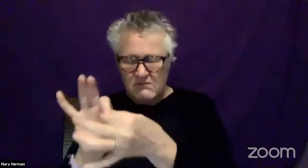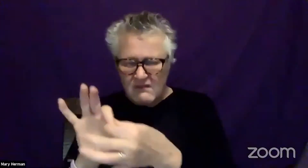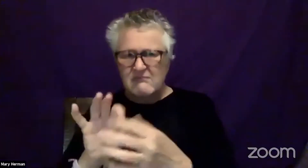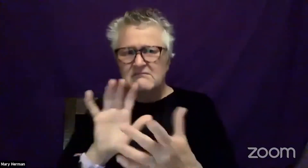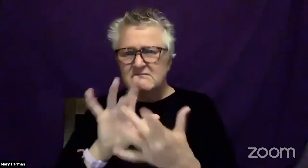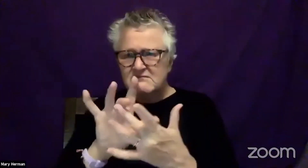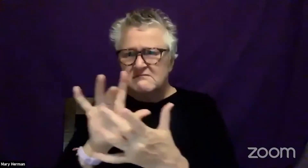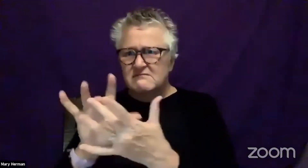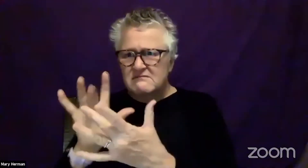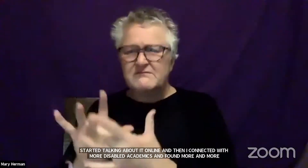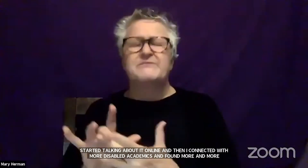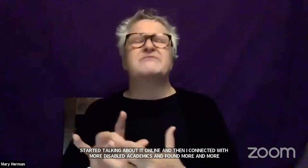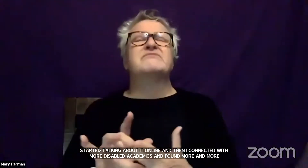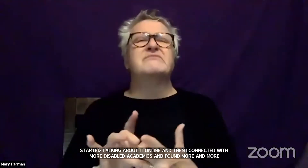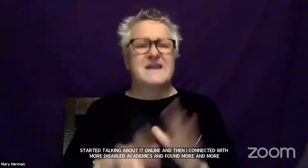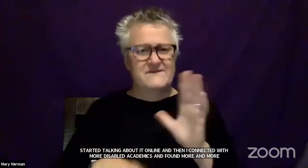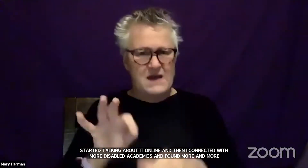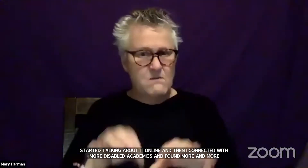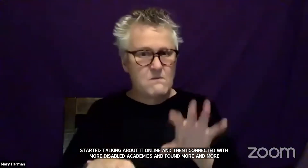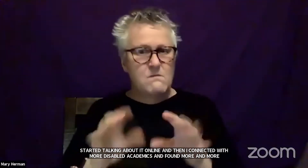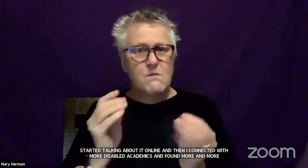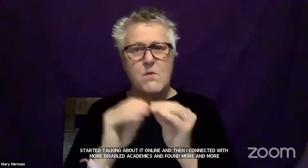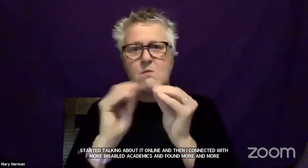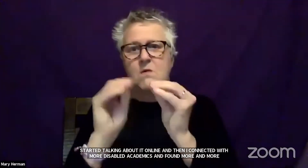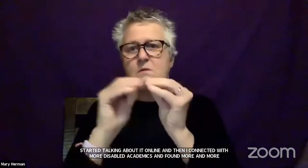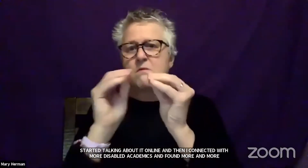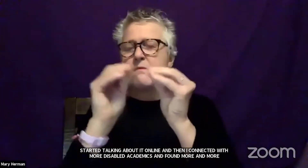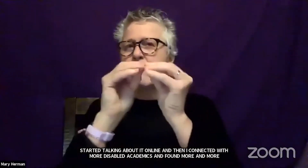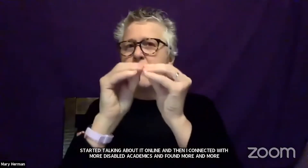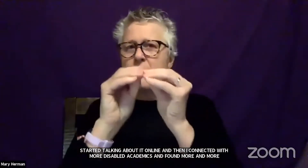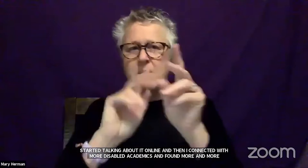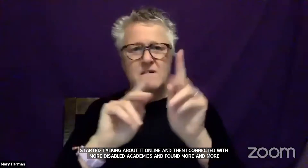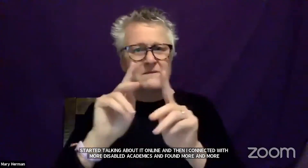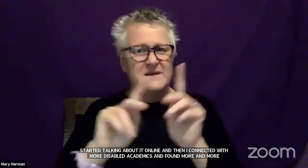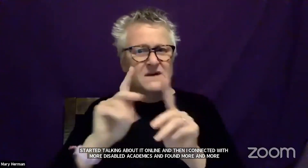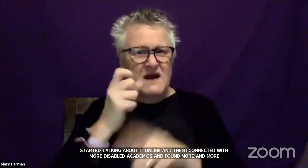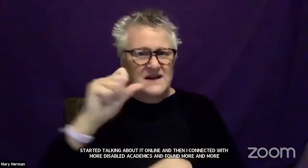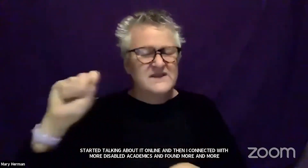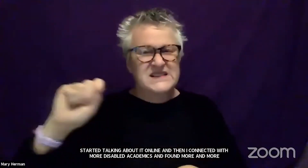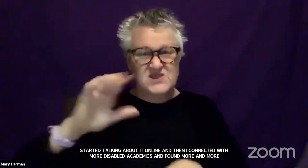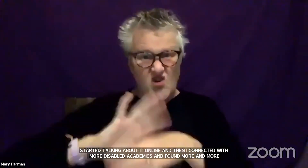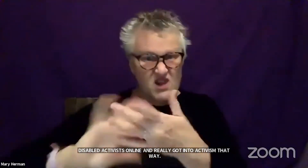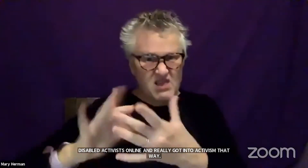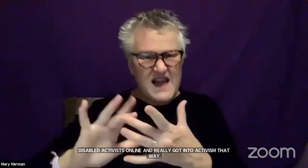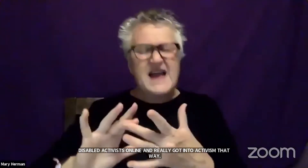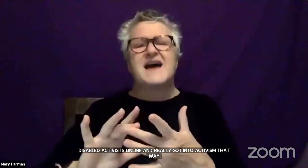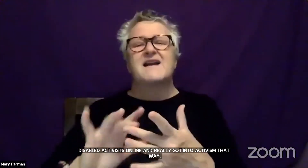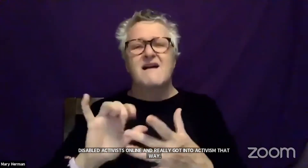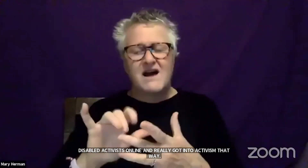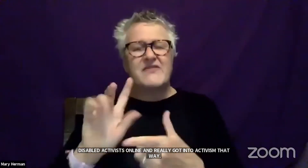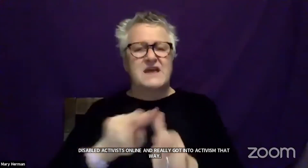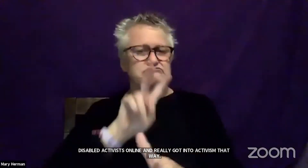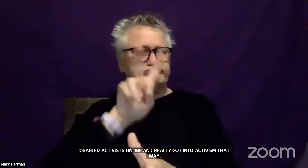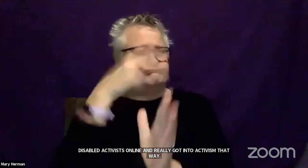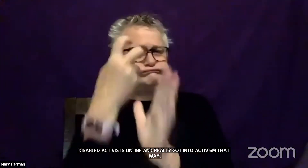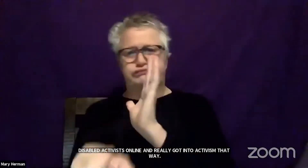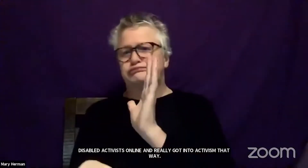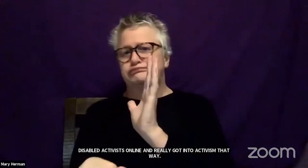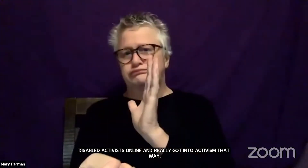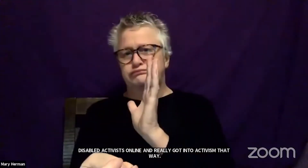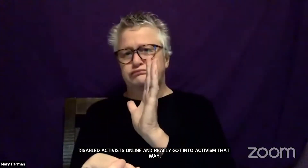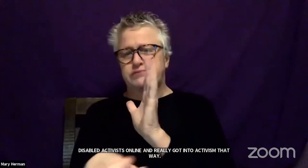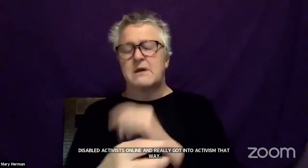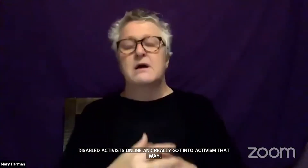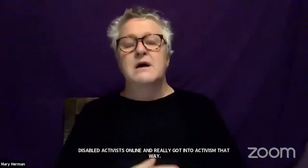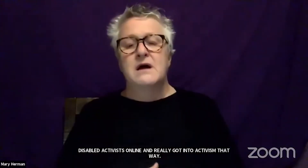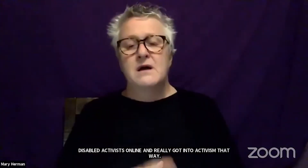online, and really got into activism that way. So when I think about legislation and stuff, you know, I